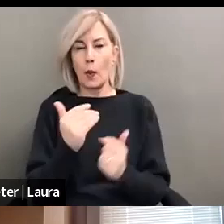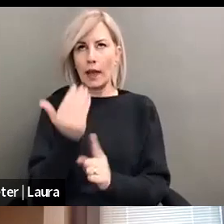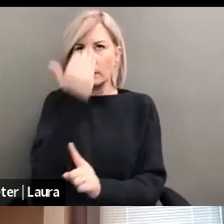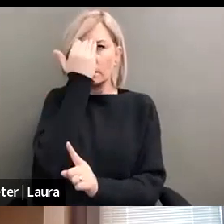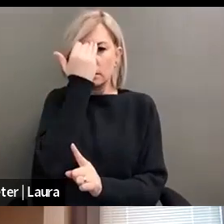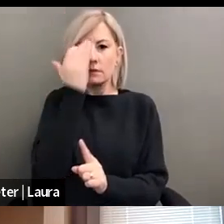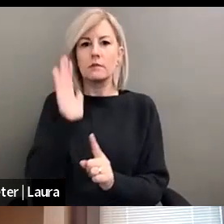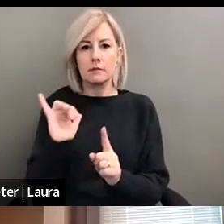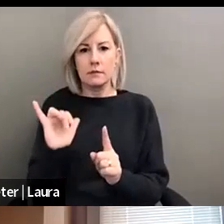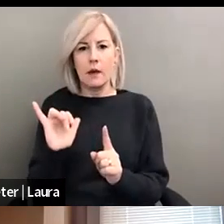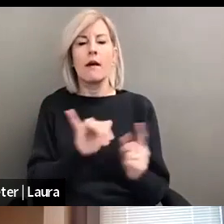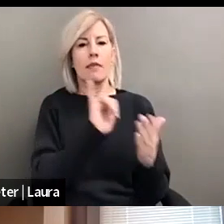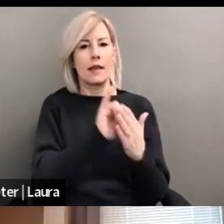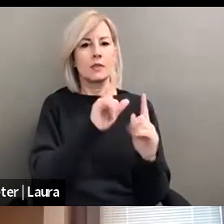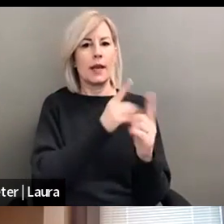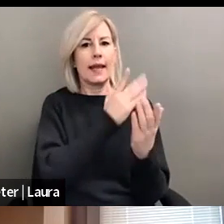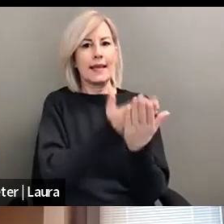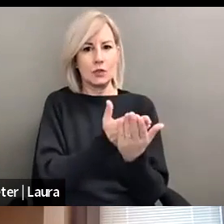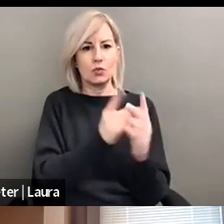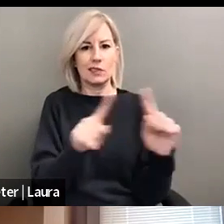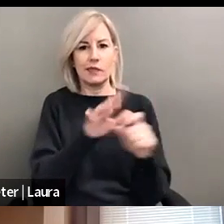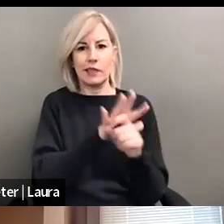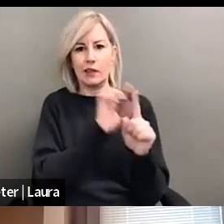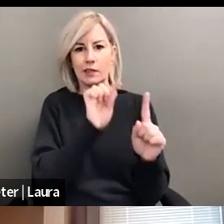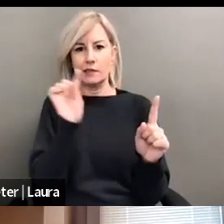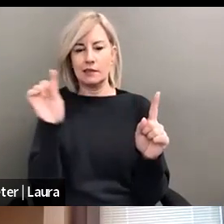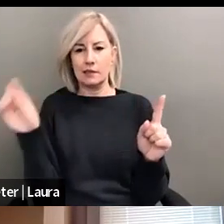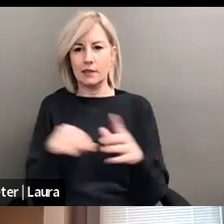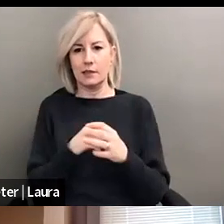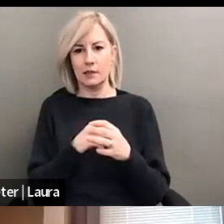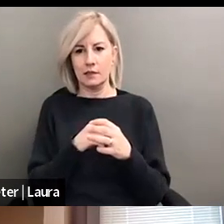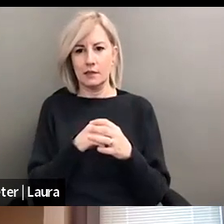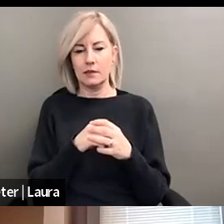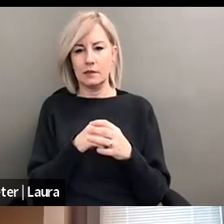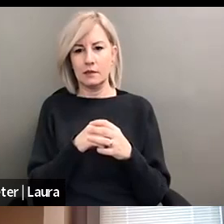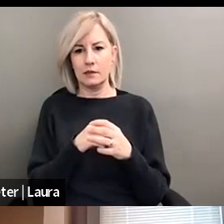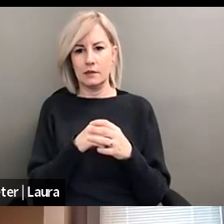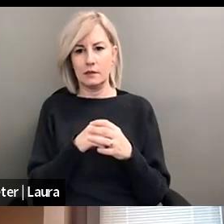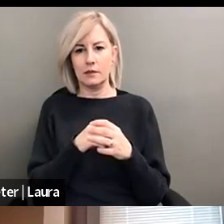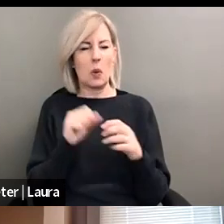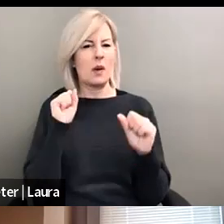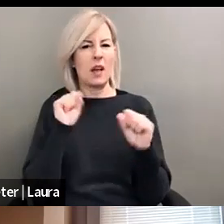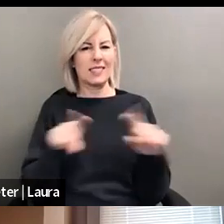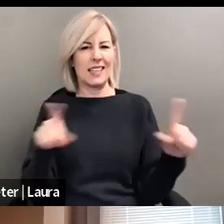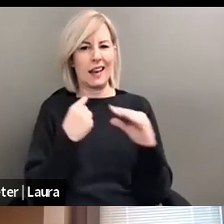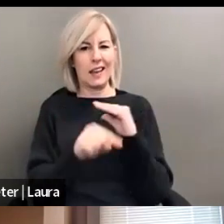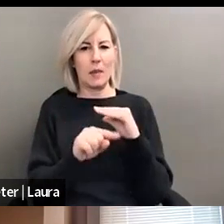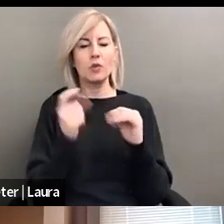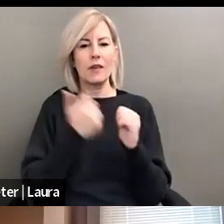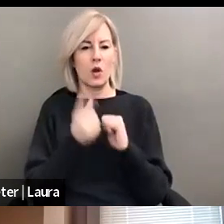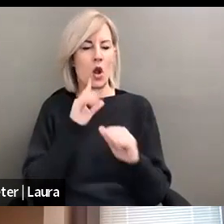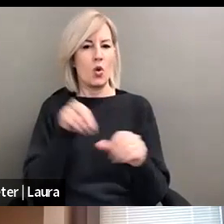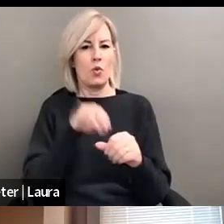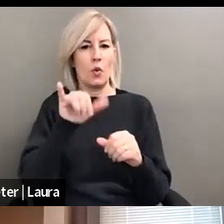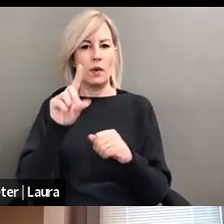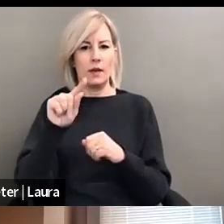know this is when it gets to different areas. And so we'll be sure to include that when we send a follow-up email to everybody out, just so they know